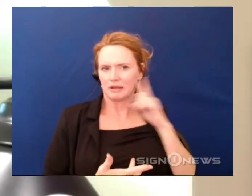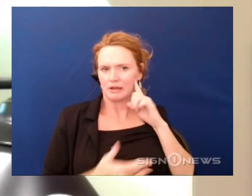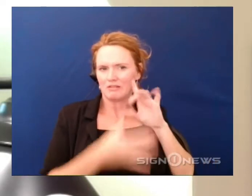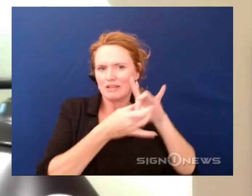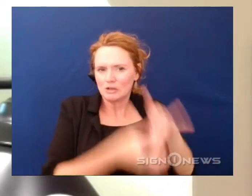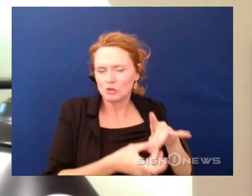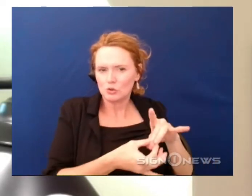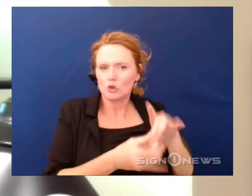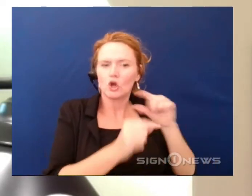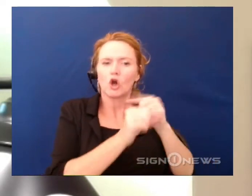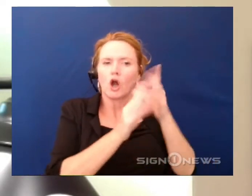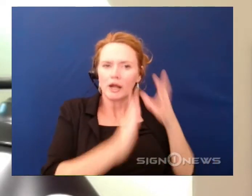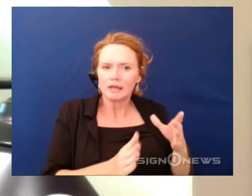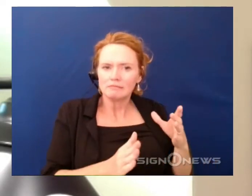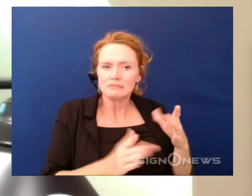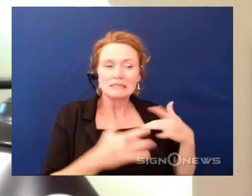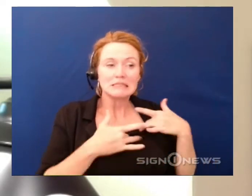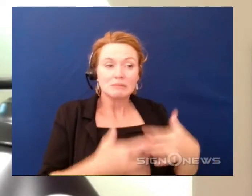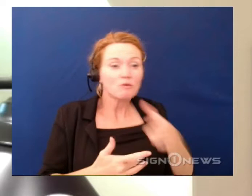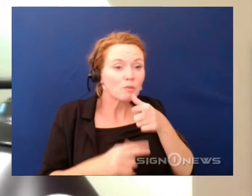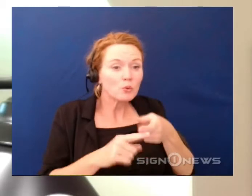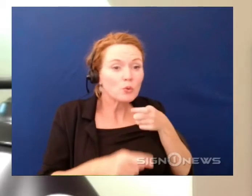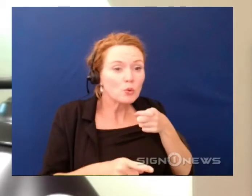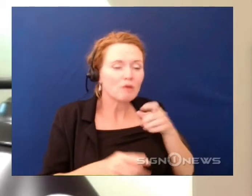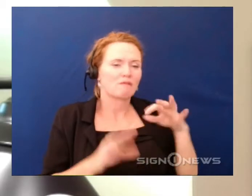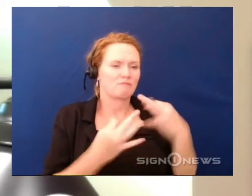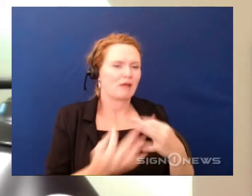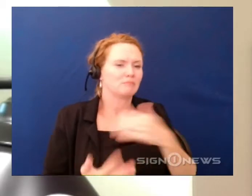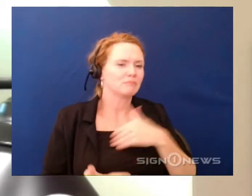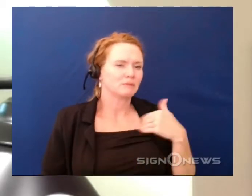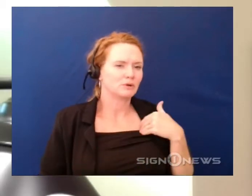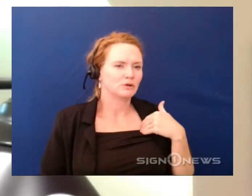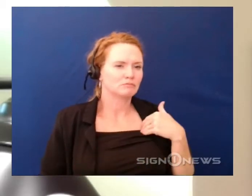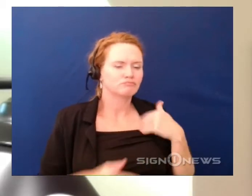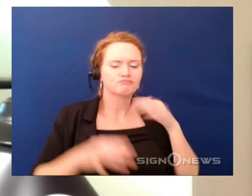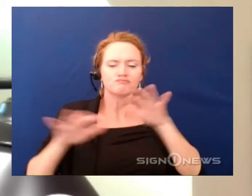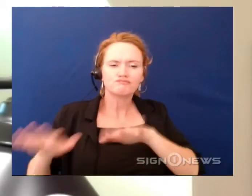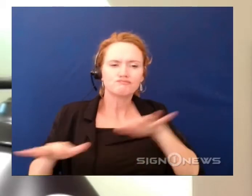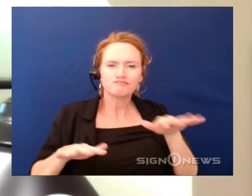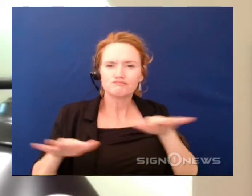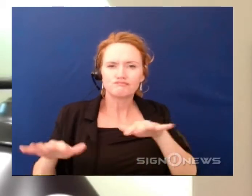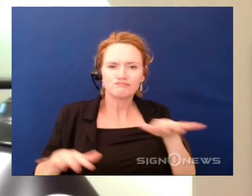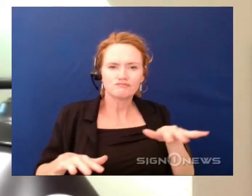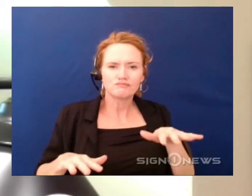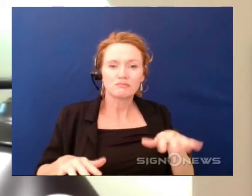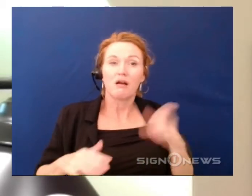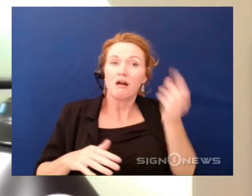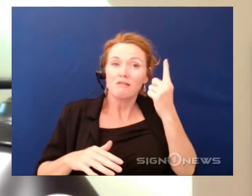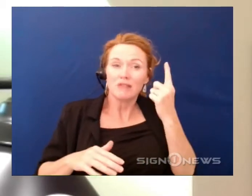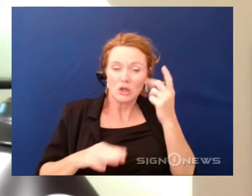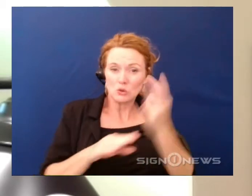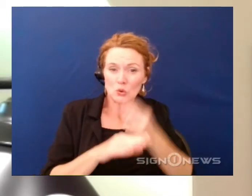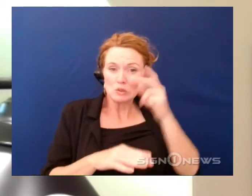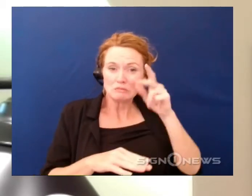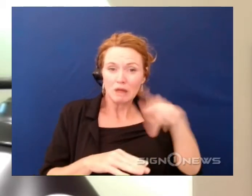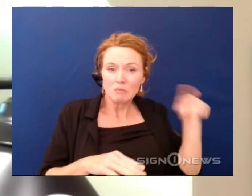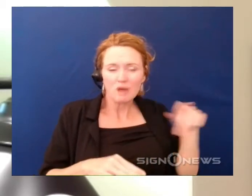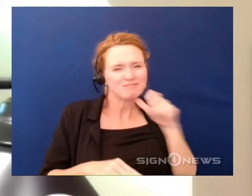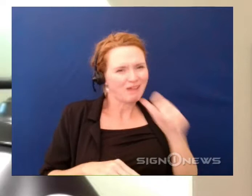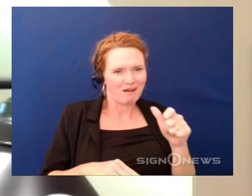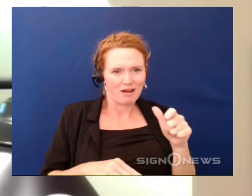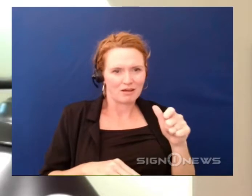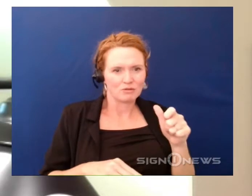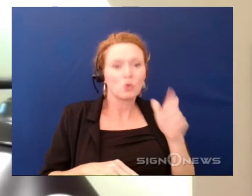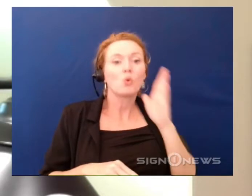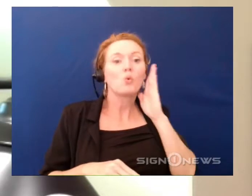family members. This will be a casual conversation and none of the presenters are using slides. After the webinar, we will email a short